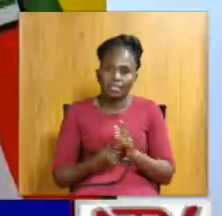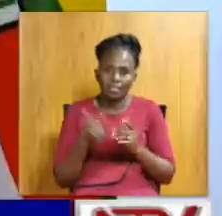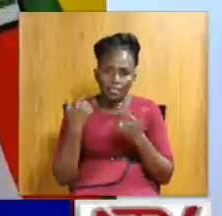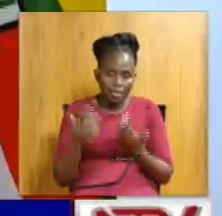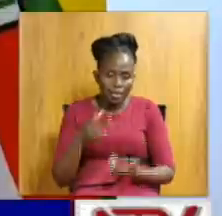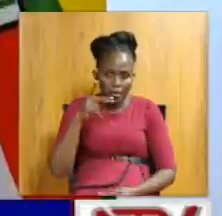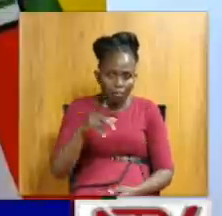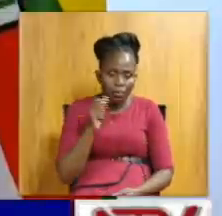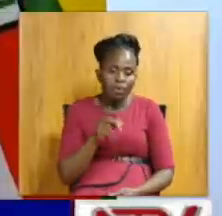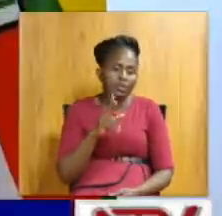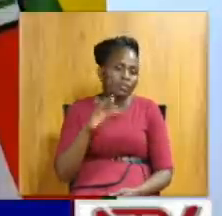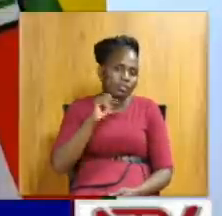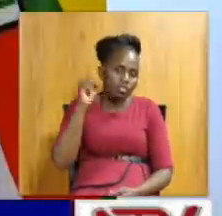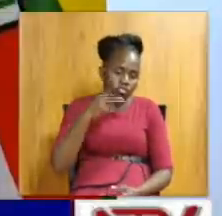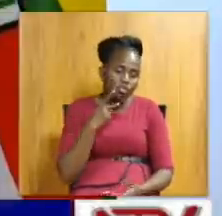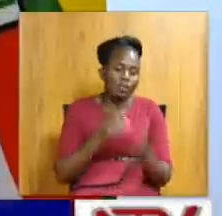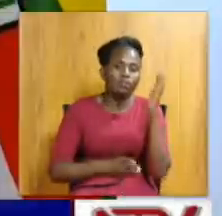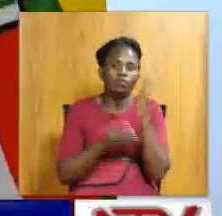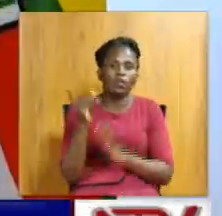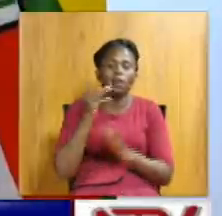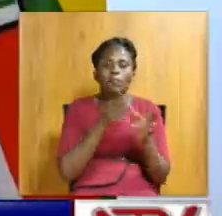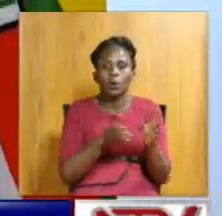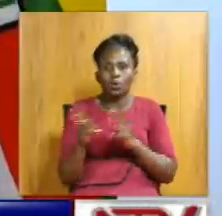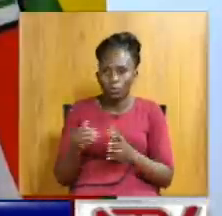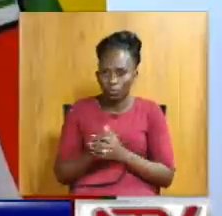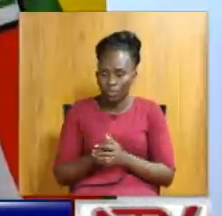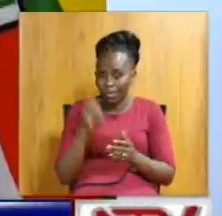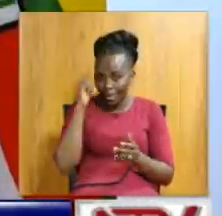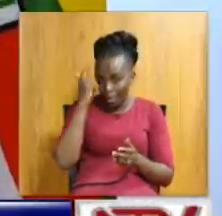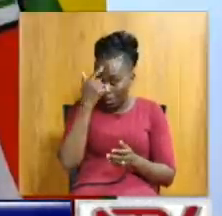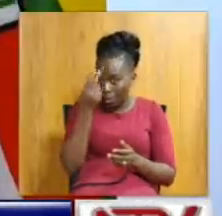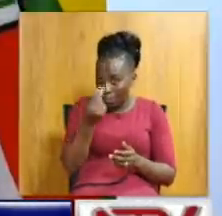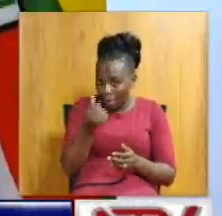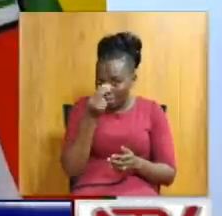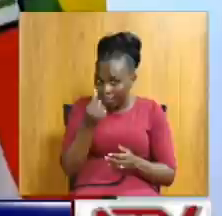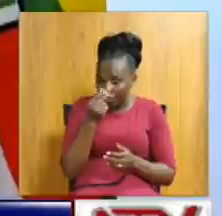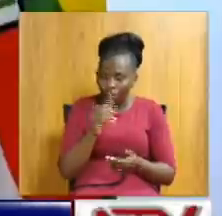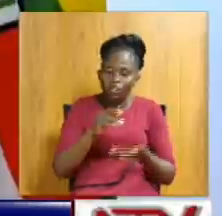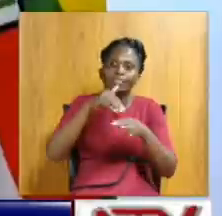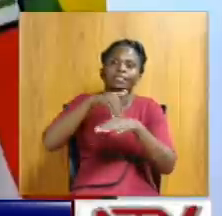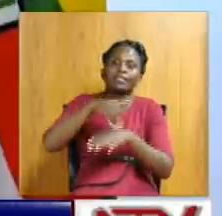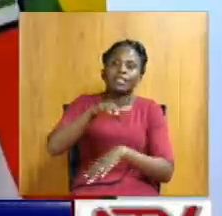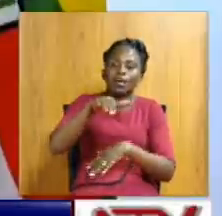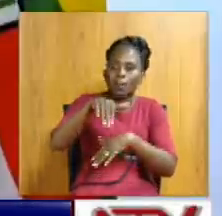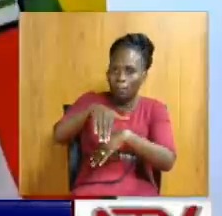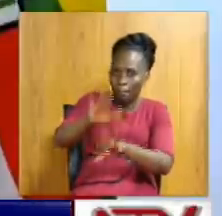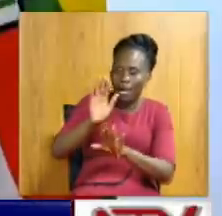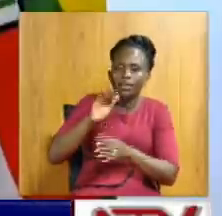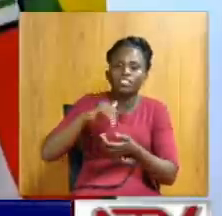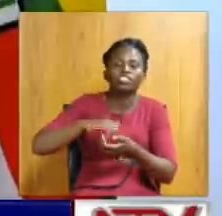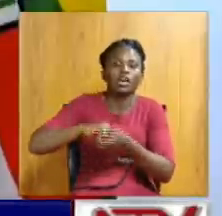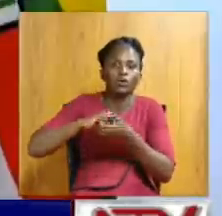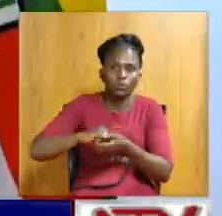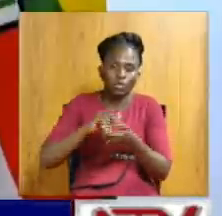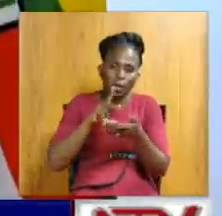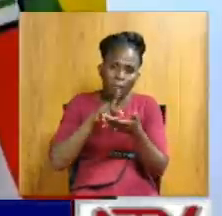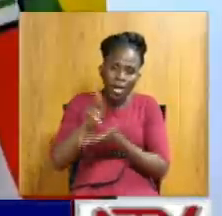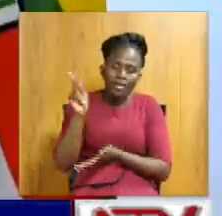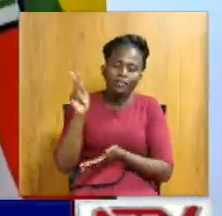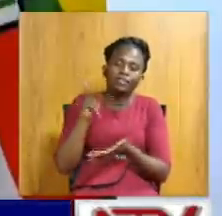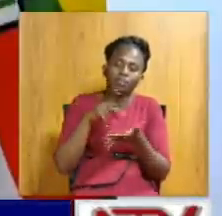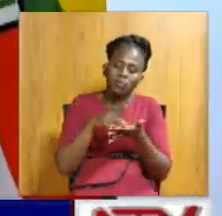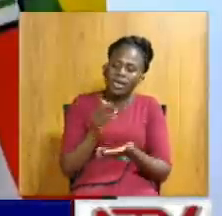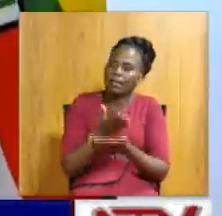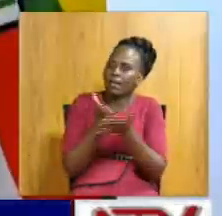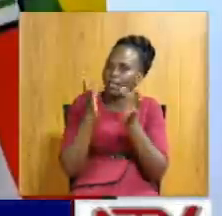model. The government money will be sent to their circles, and they will buy seedlings or whatever they want